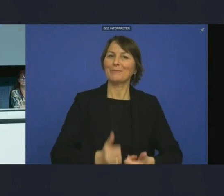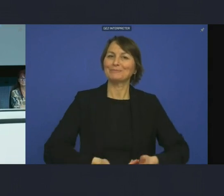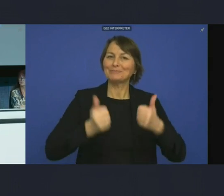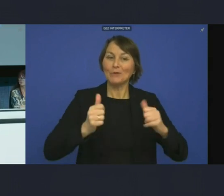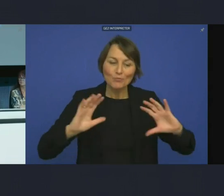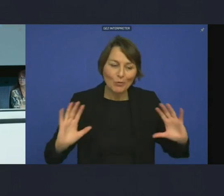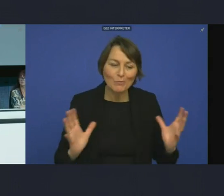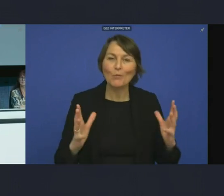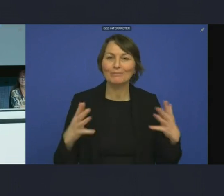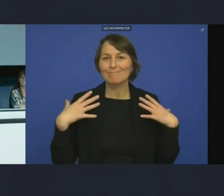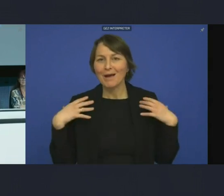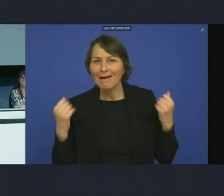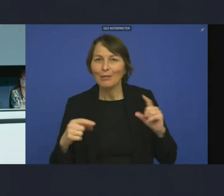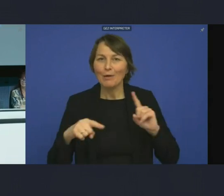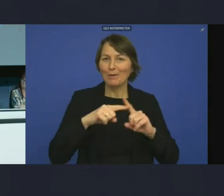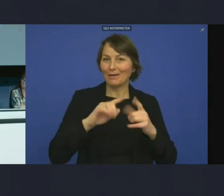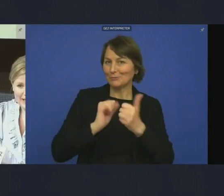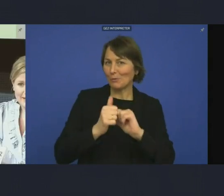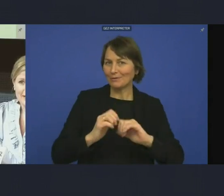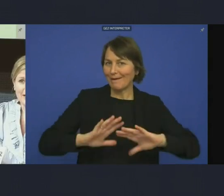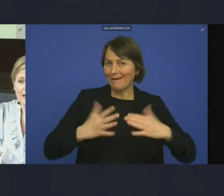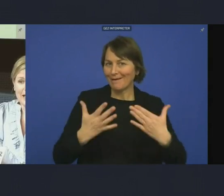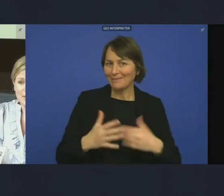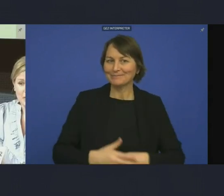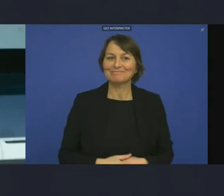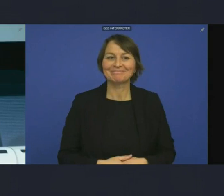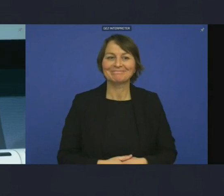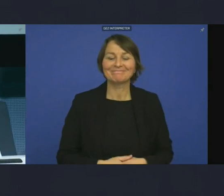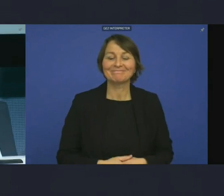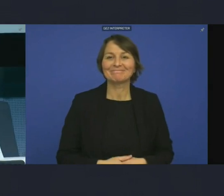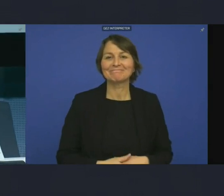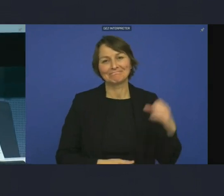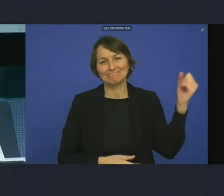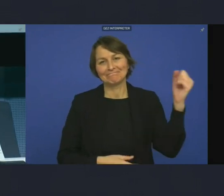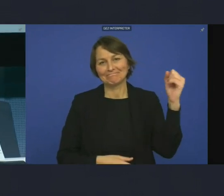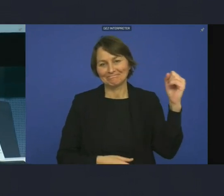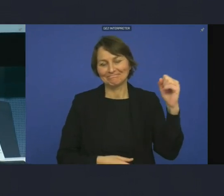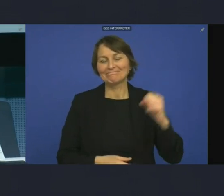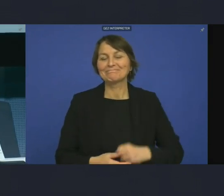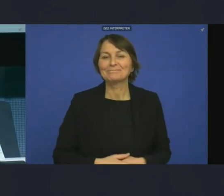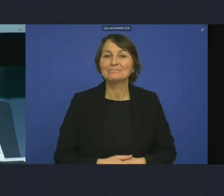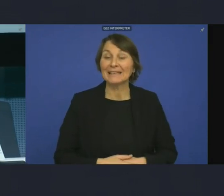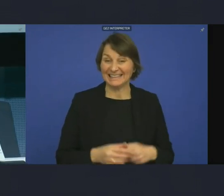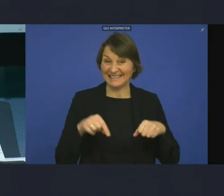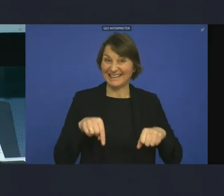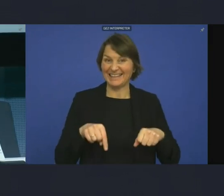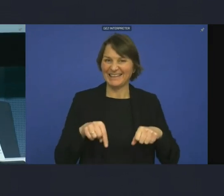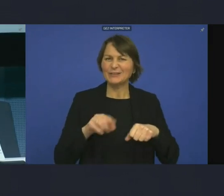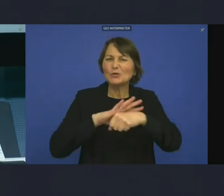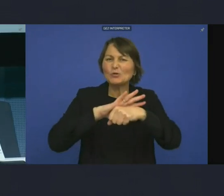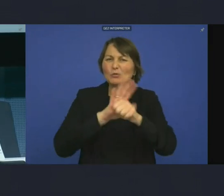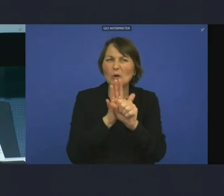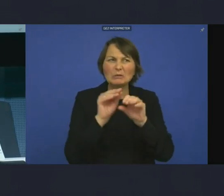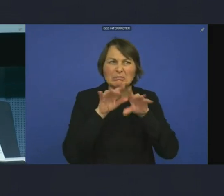Thank you. Yes, like I mentioned before, the pandemic hasn't been all darkness. At least in Finland, we